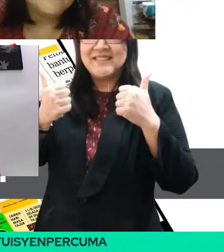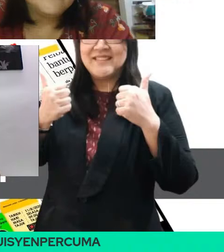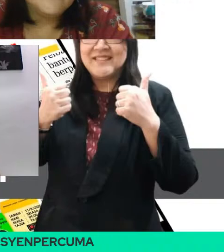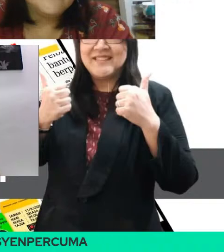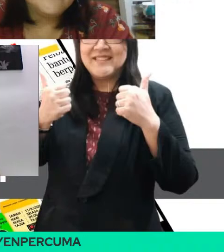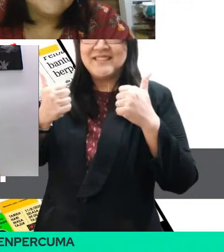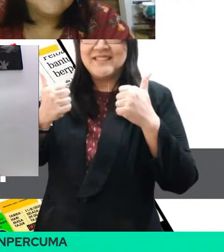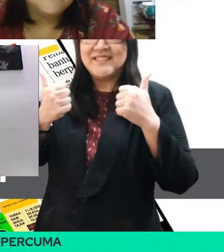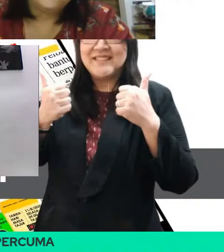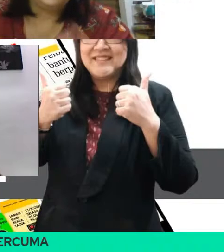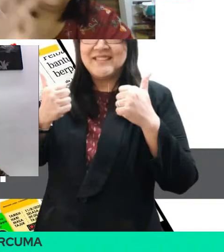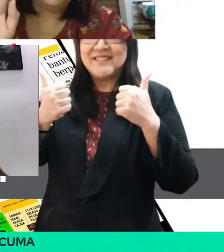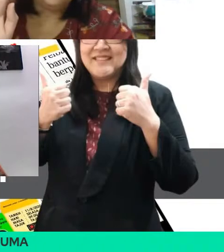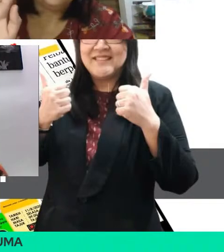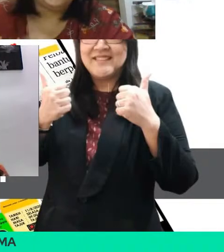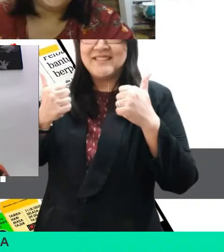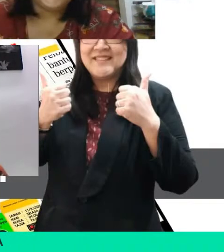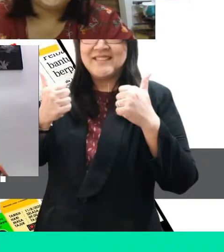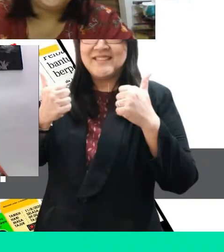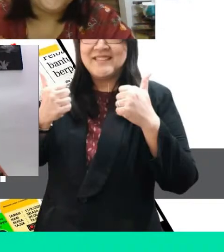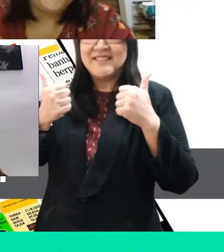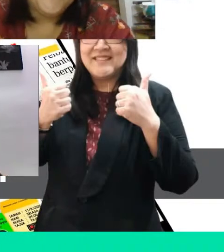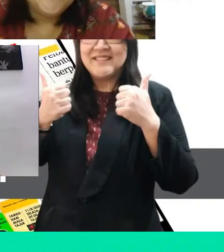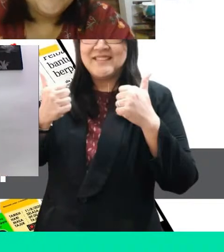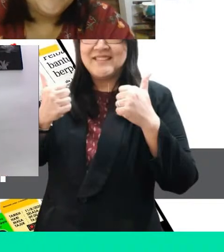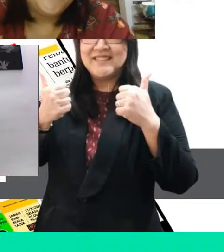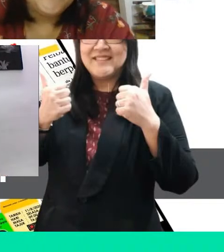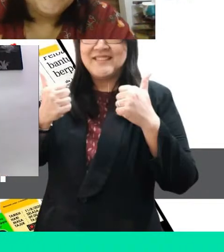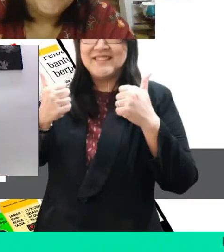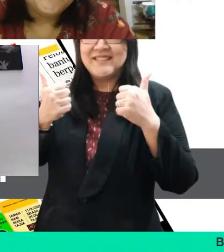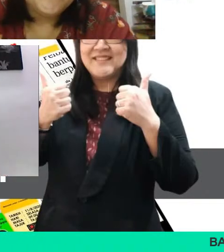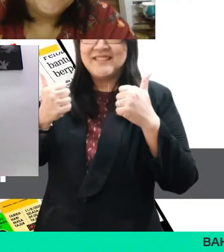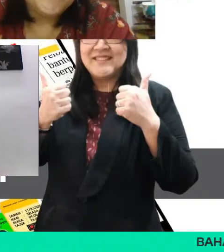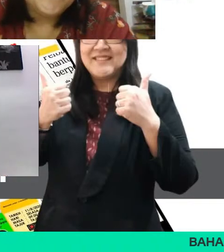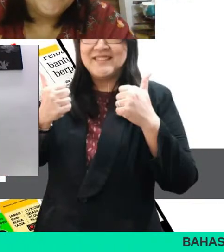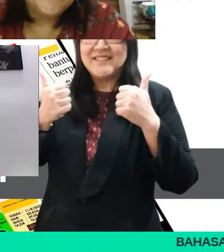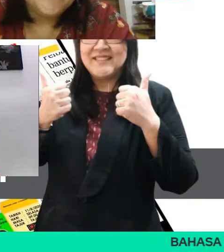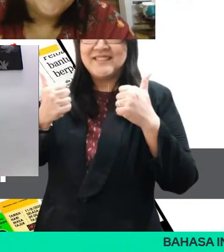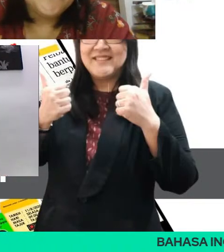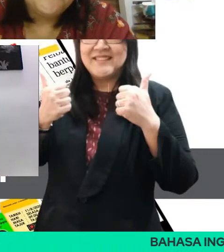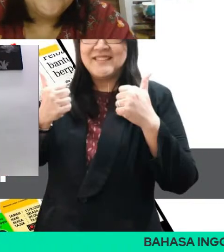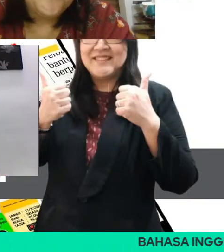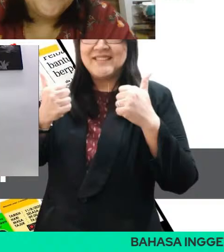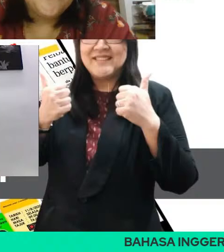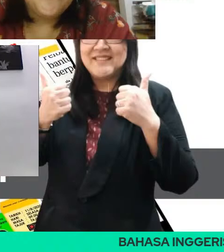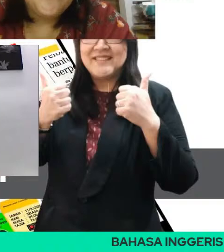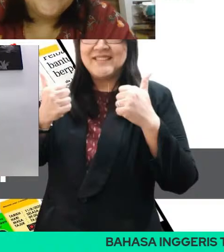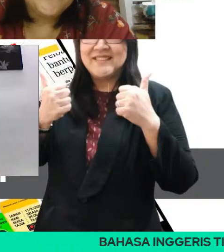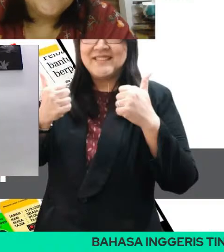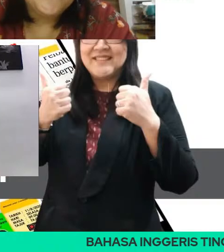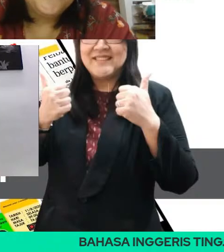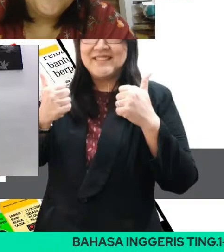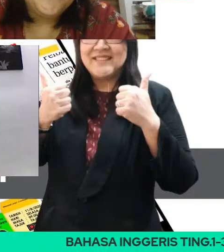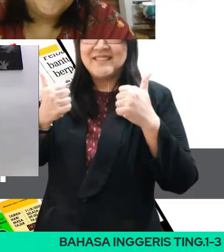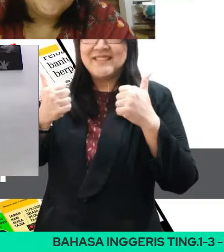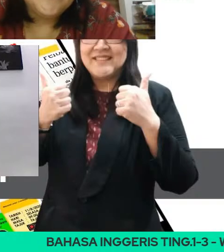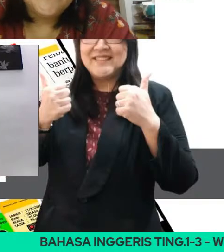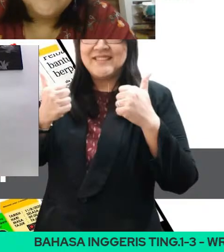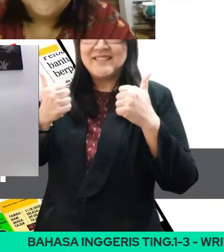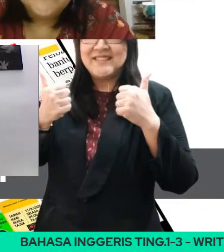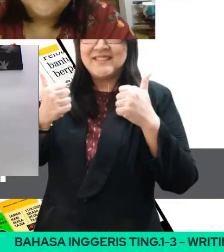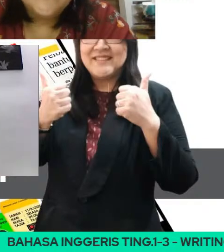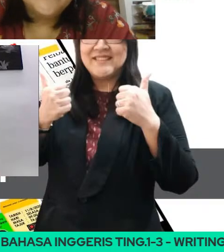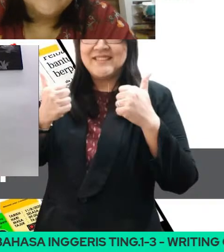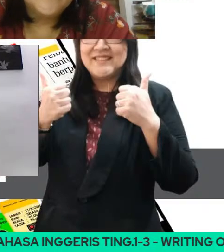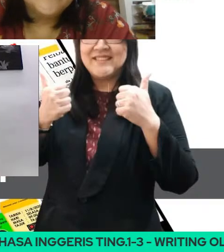Madam Gan Bin Hoon, and also Puan Aisha for the interesting lesson. Boys and girls,